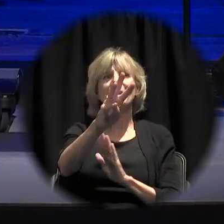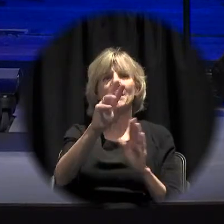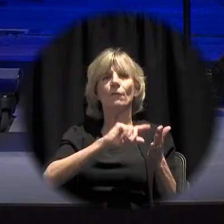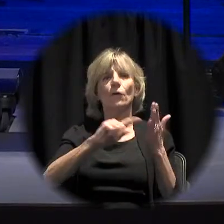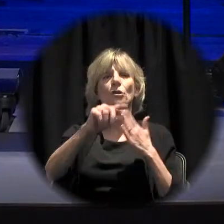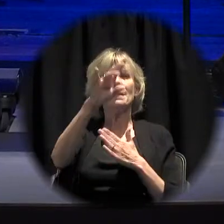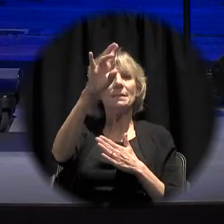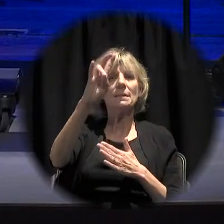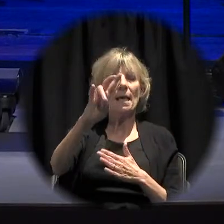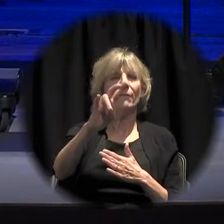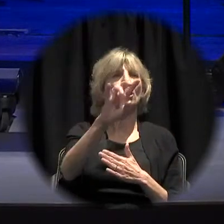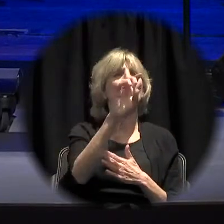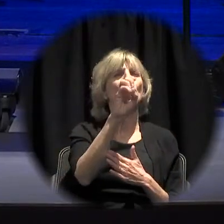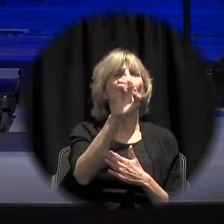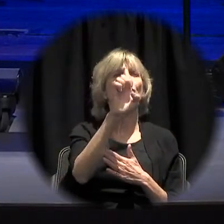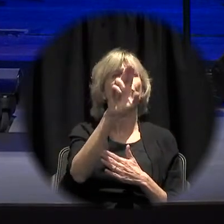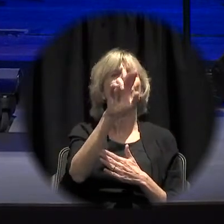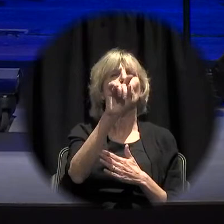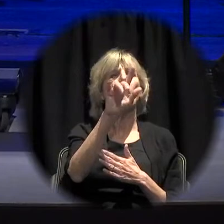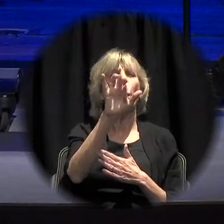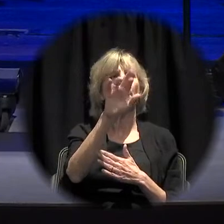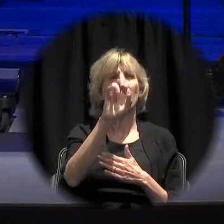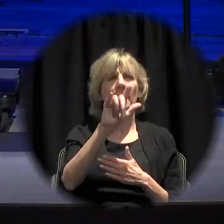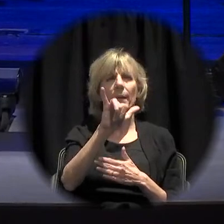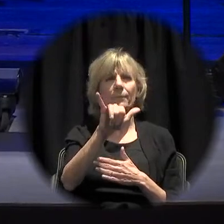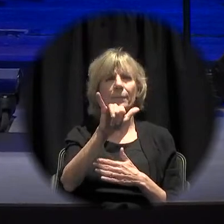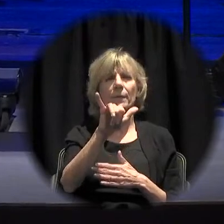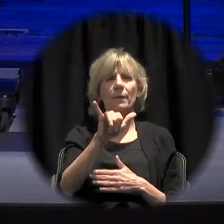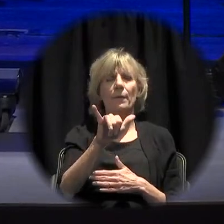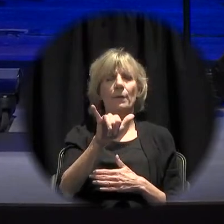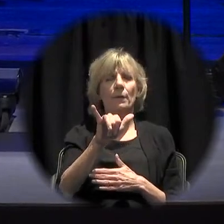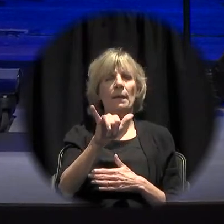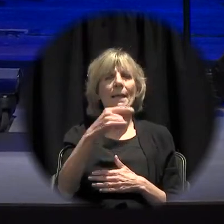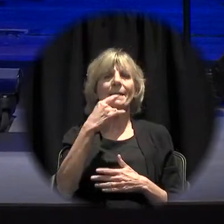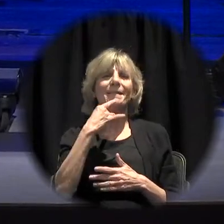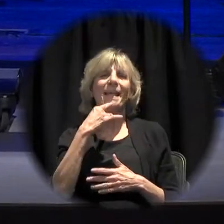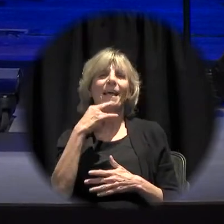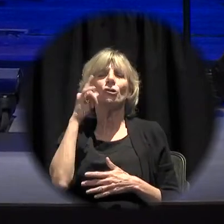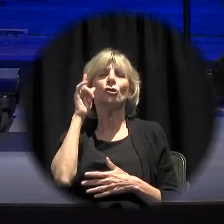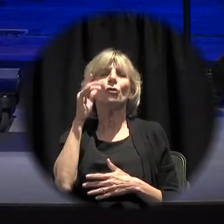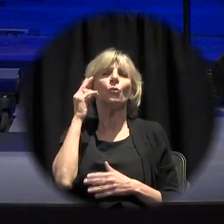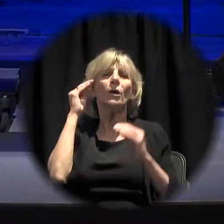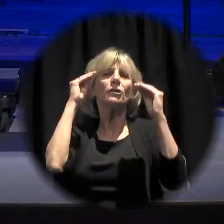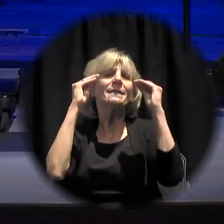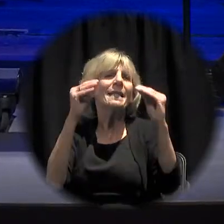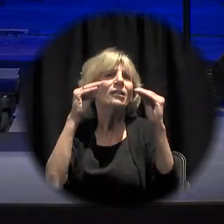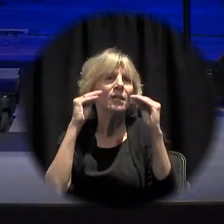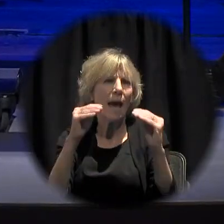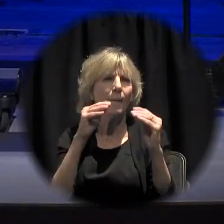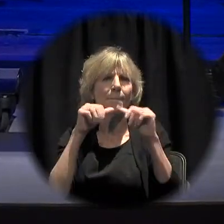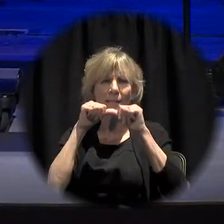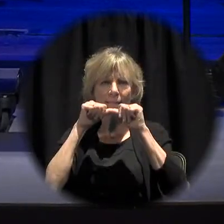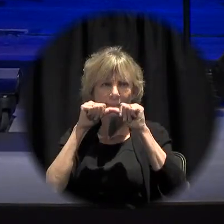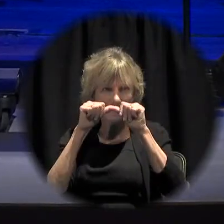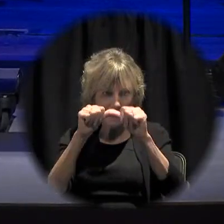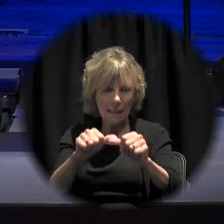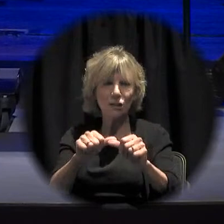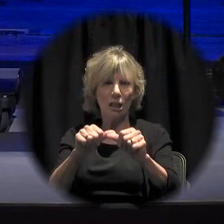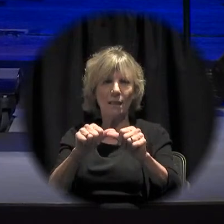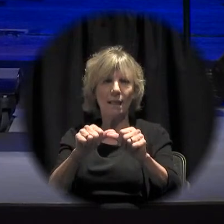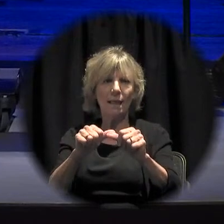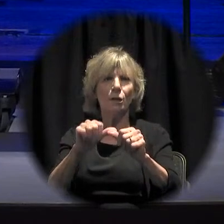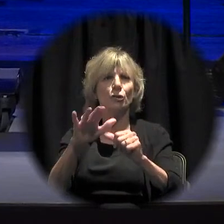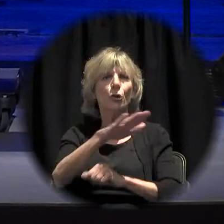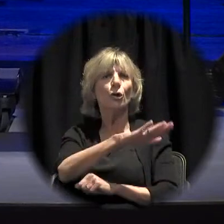words and God's commands. And he says, you shall teach them diligently to your children, and